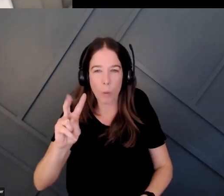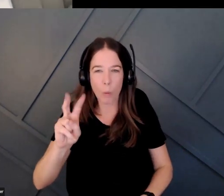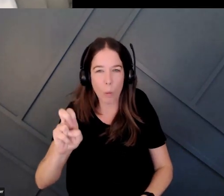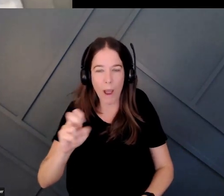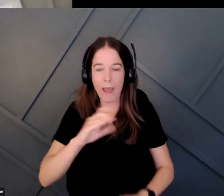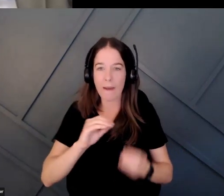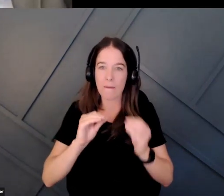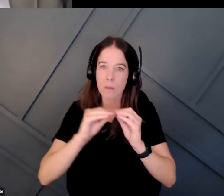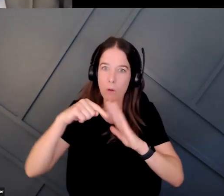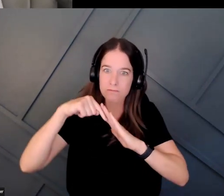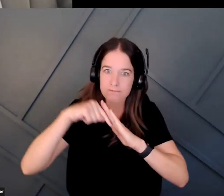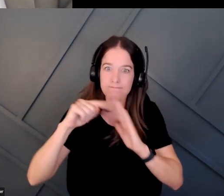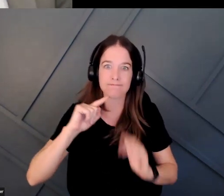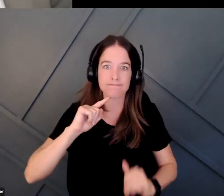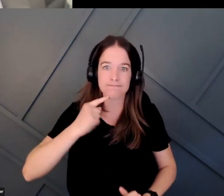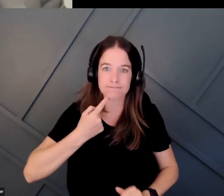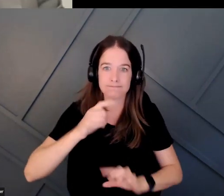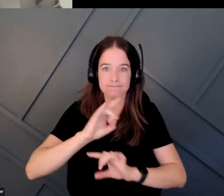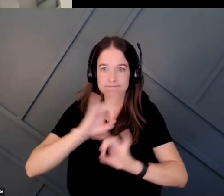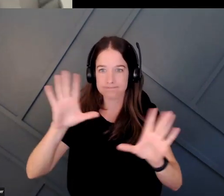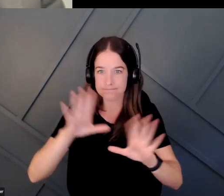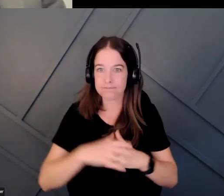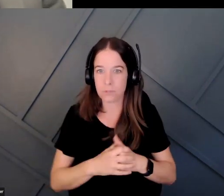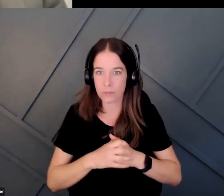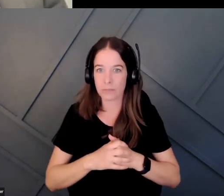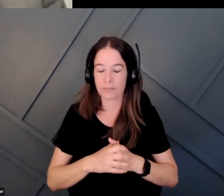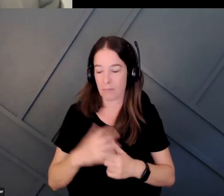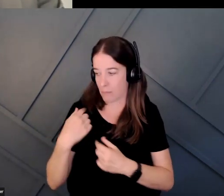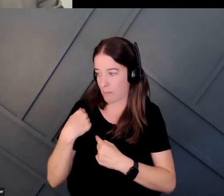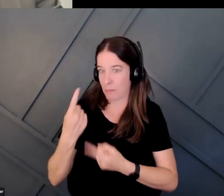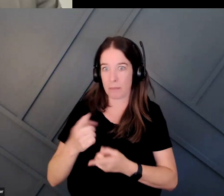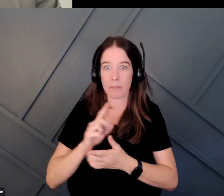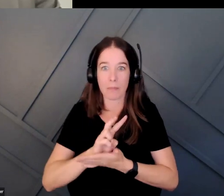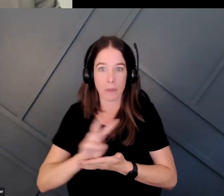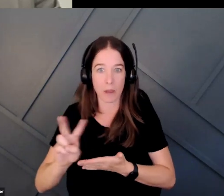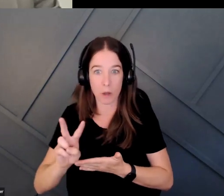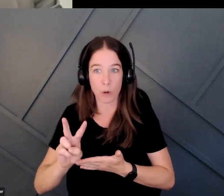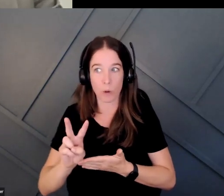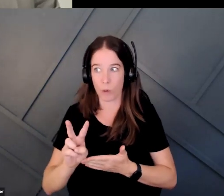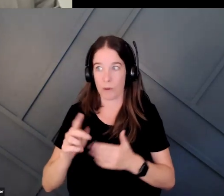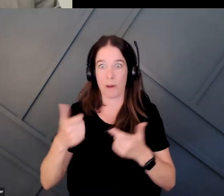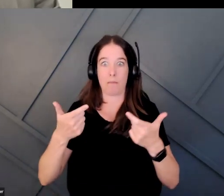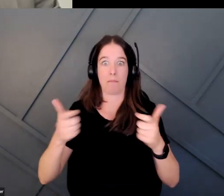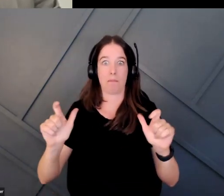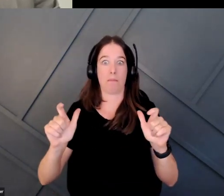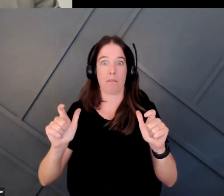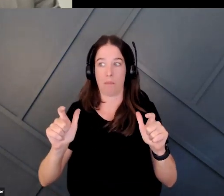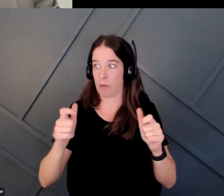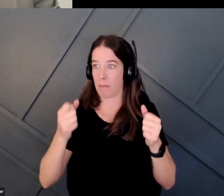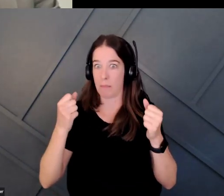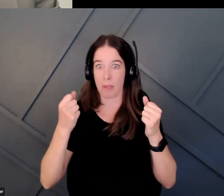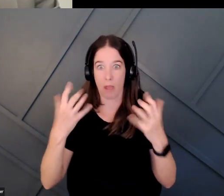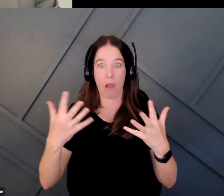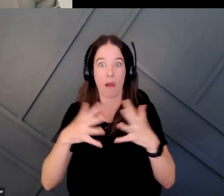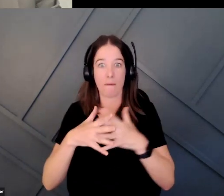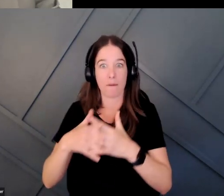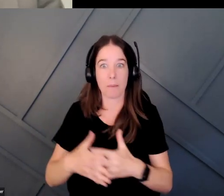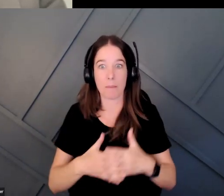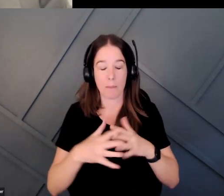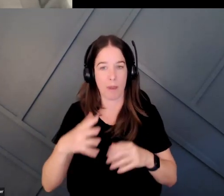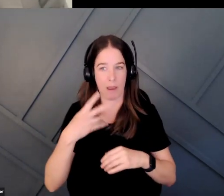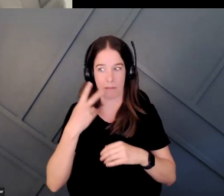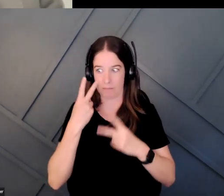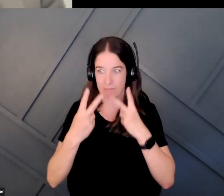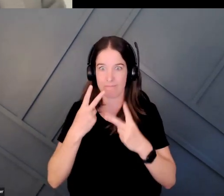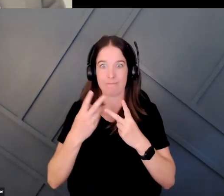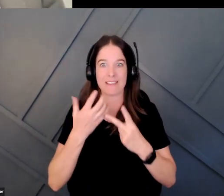These last 2 weeks, a large portion of the nation has experienced record-breaking heat waves for the month of June. These heat